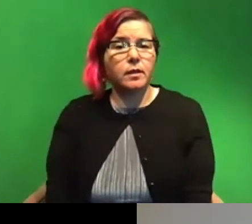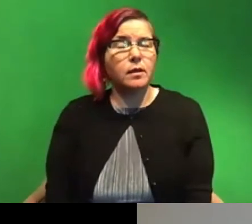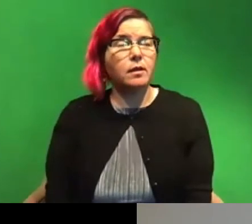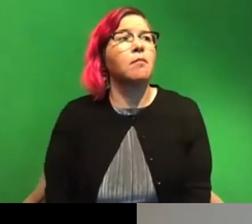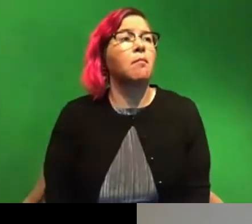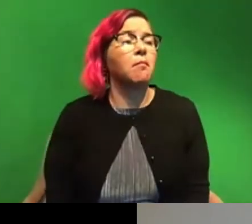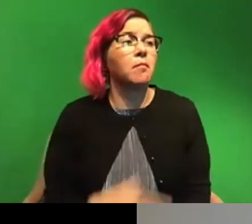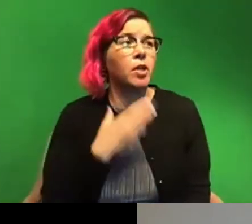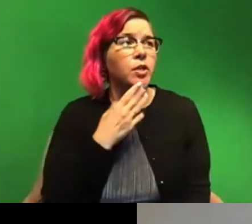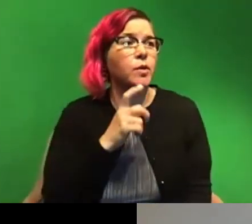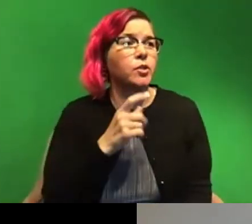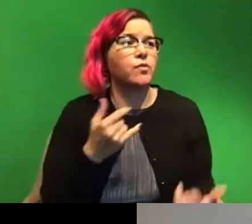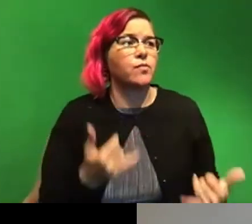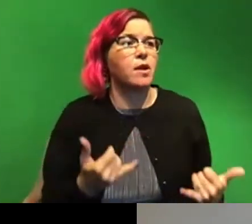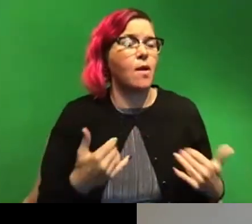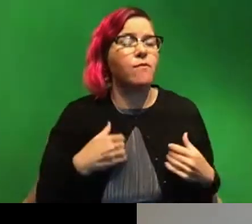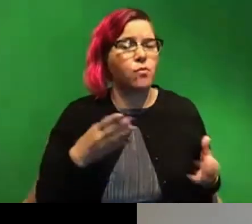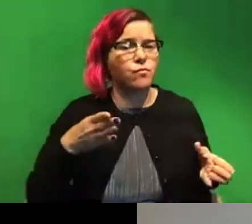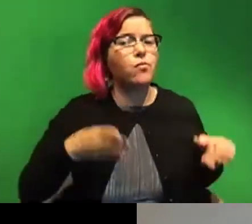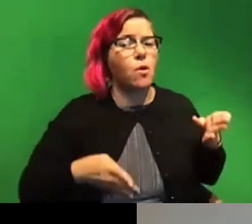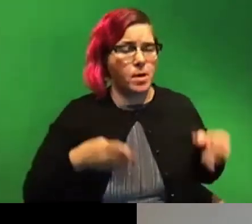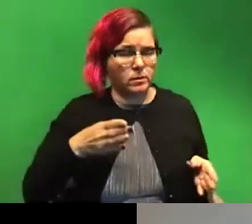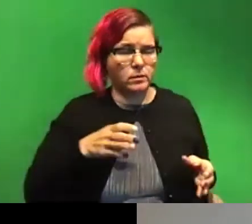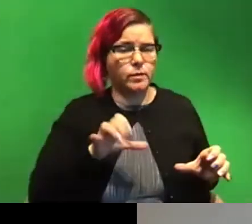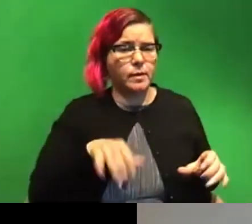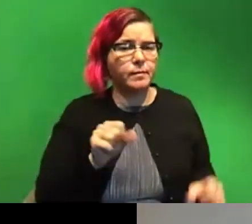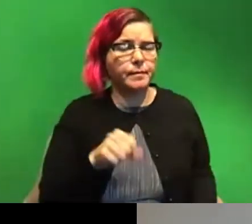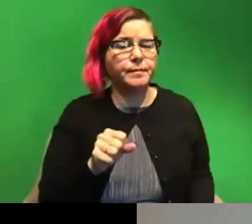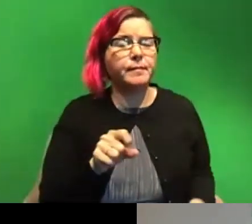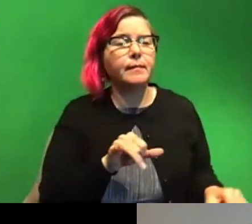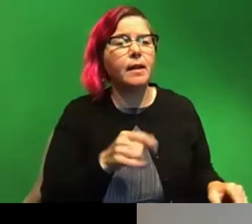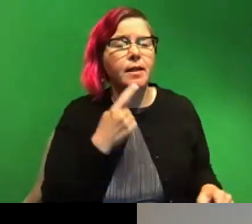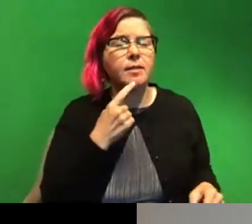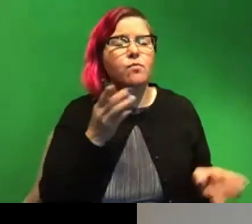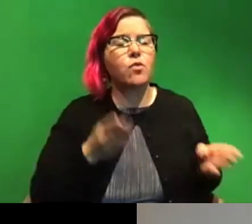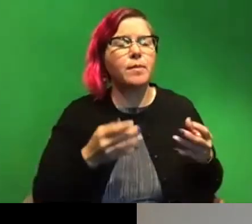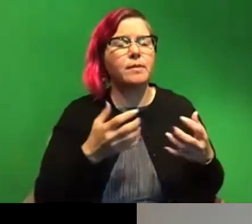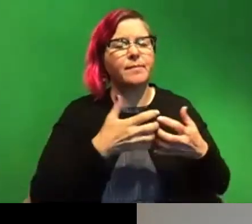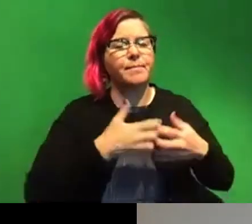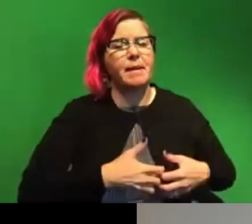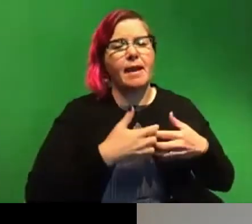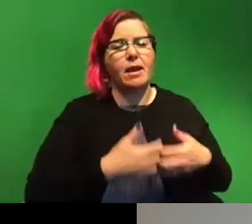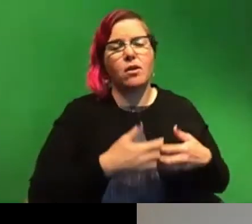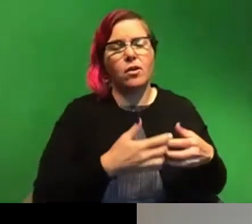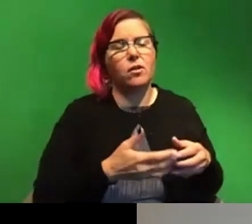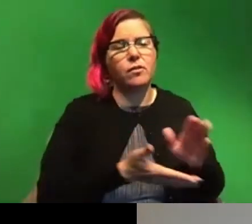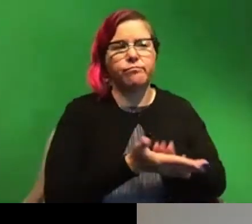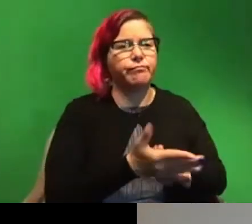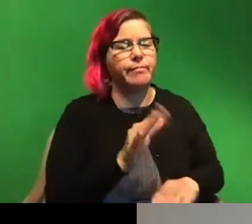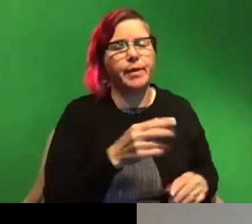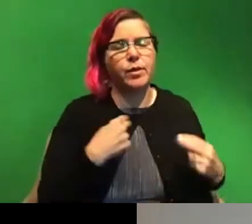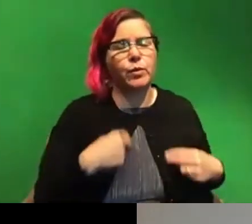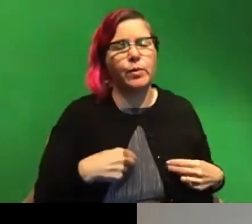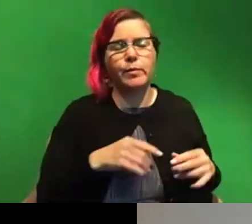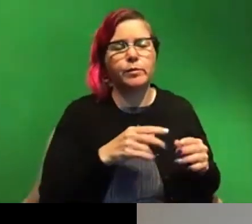Good question. So right now we have robots that do that. And like I said, robots are just mechanical that are operated by humans or programmed to do